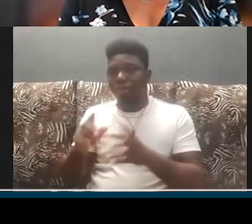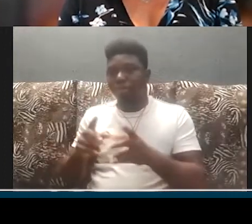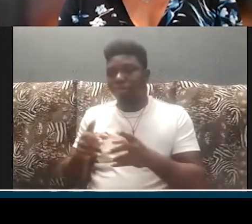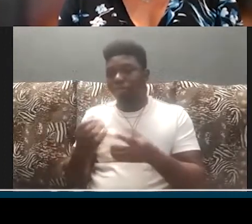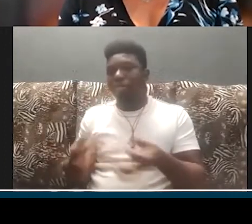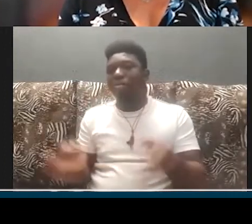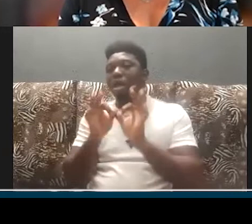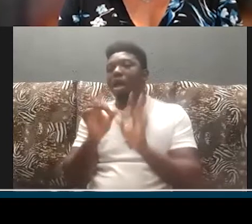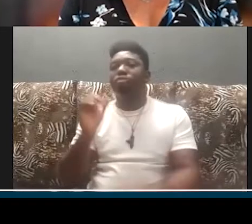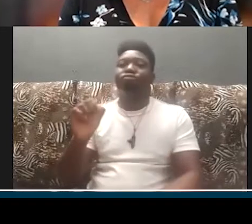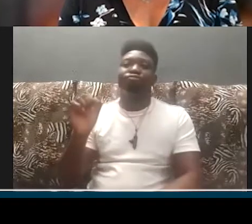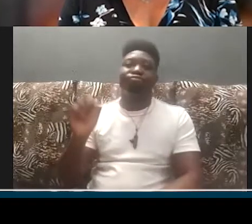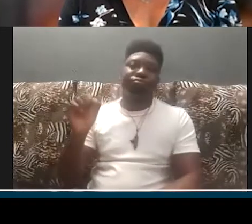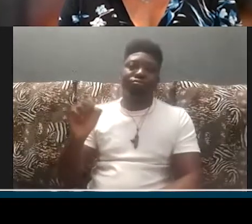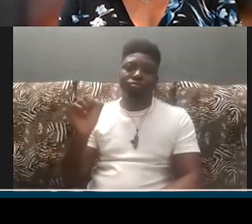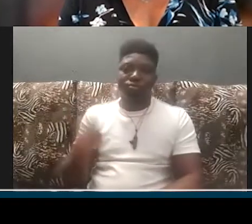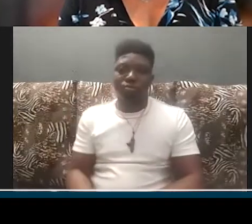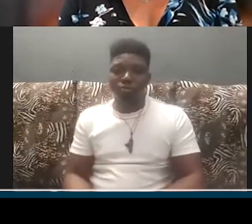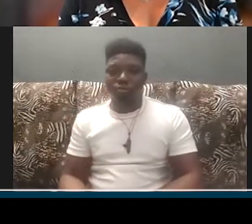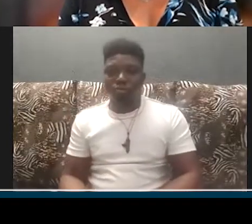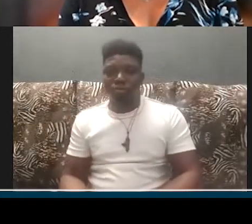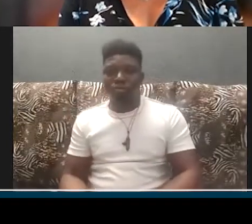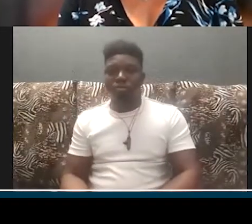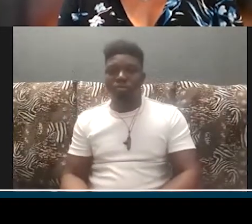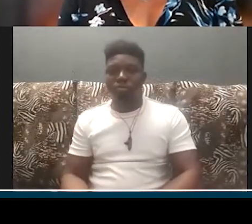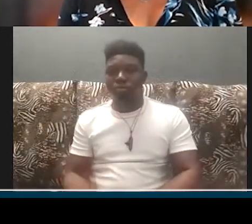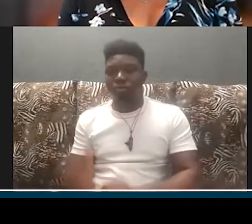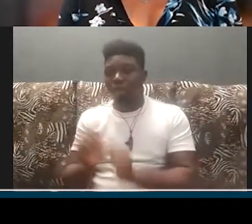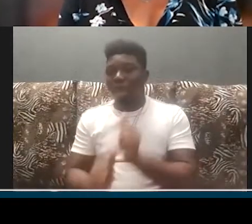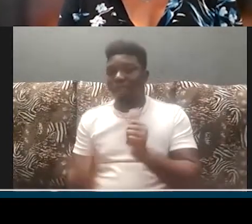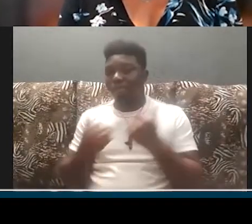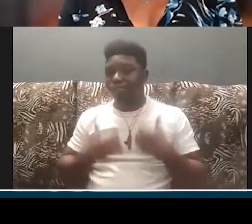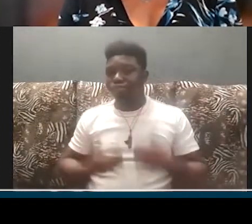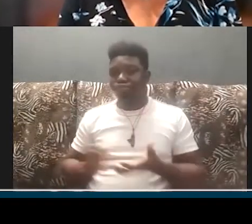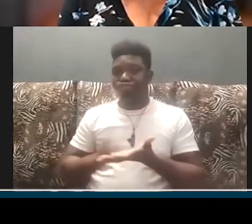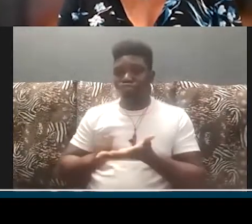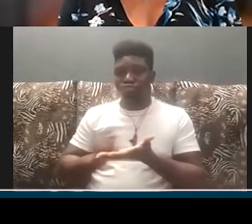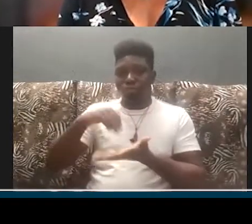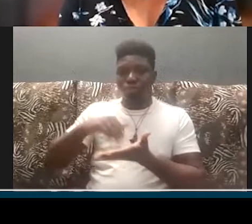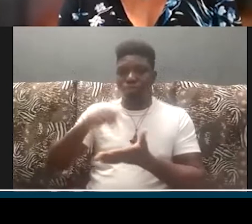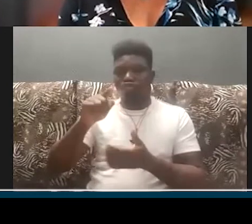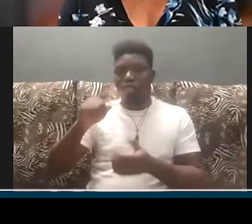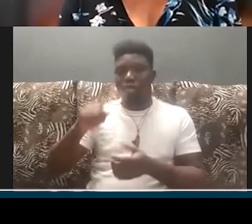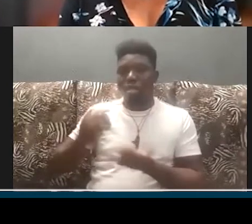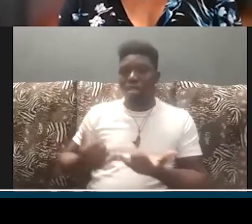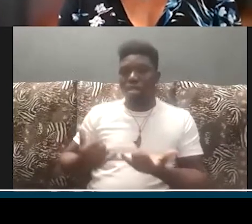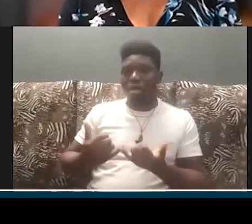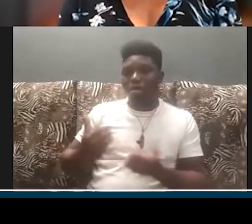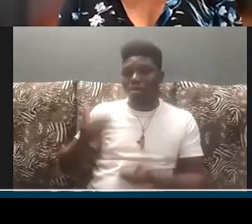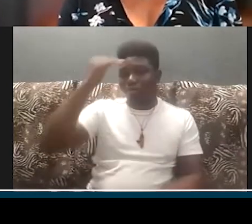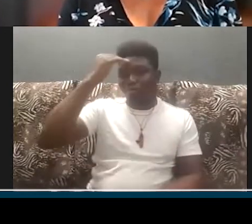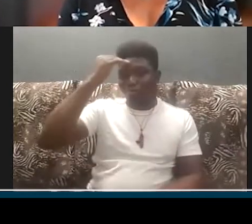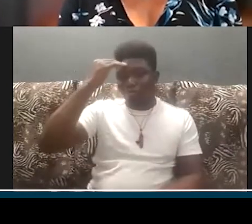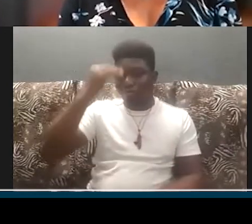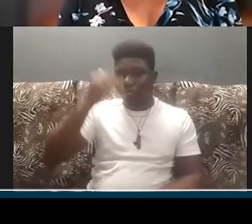mean, first of all, everybody write down again, you know, we need to ask the child what they need. What does